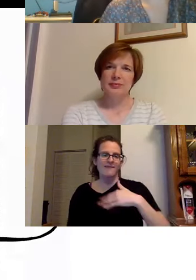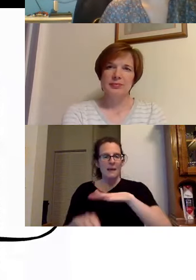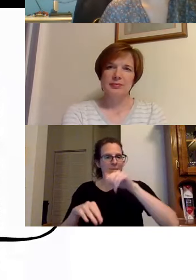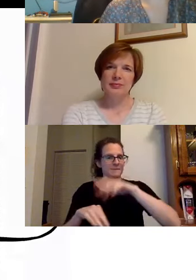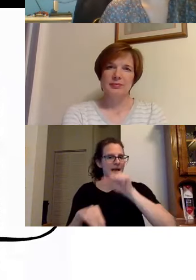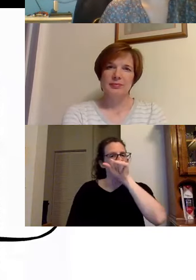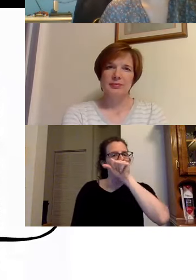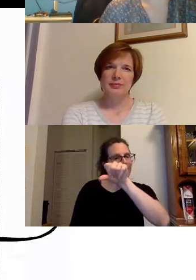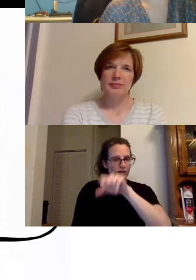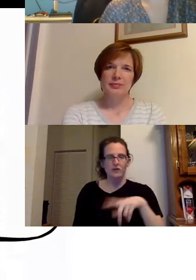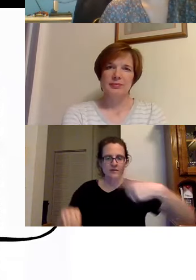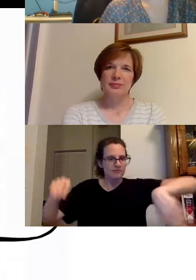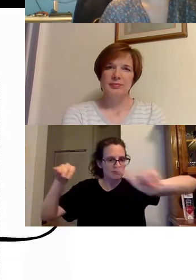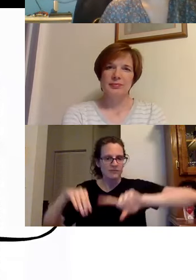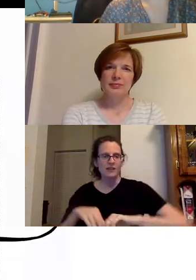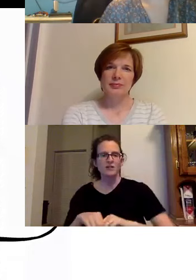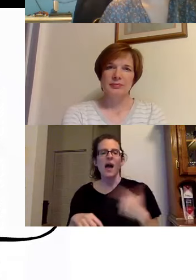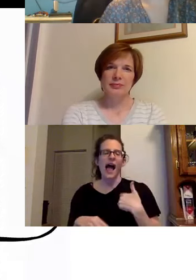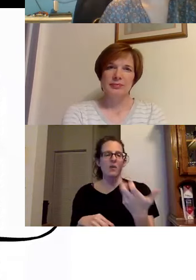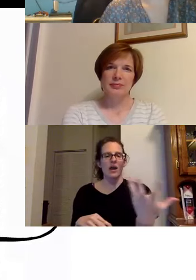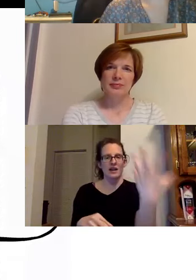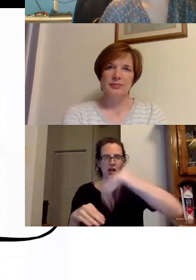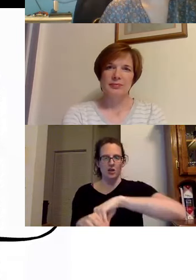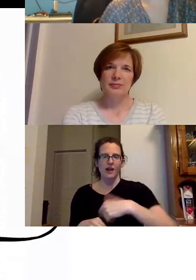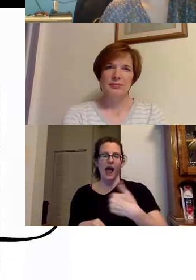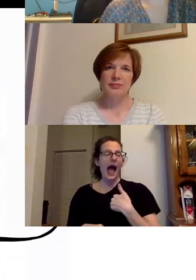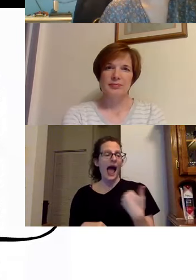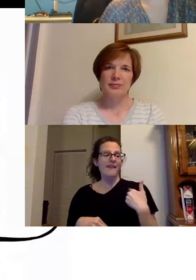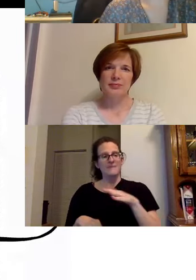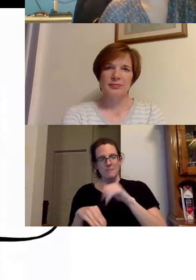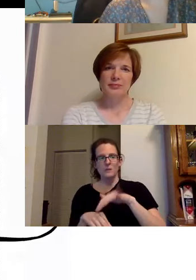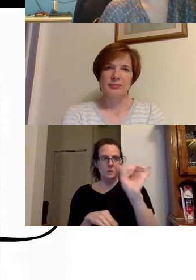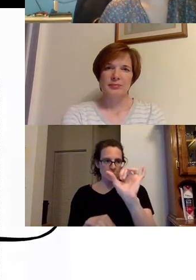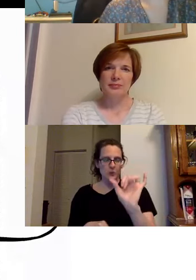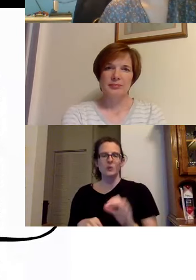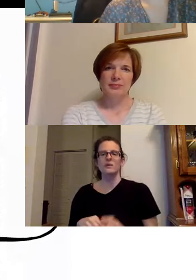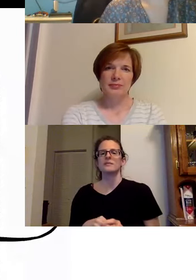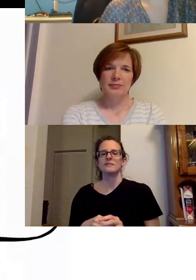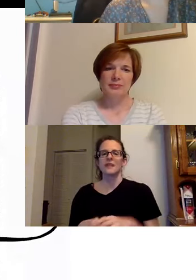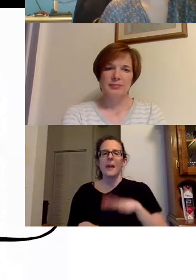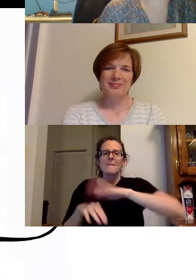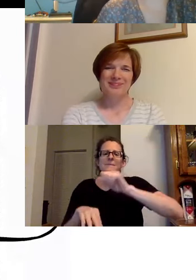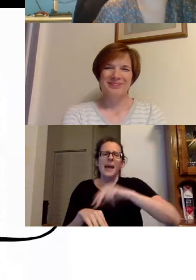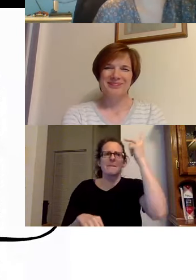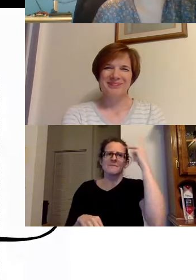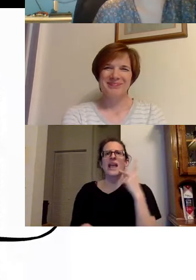right? So I had to include this too. I'm a pet parent too. Yeah, say that three times really fast.